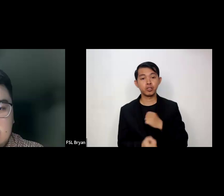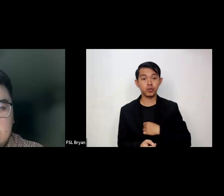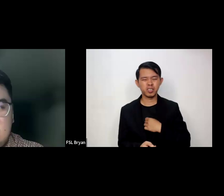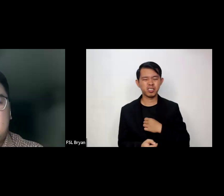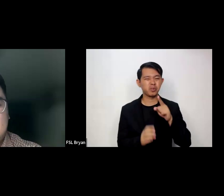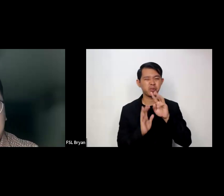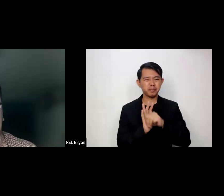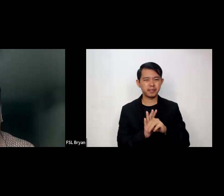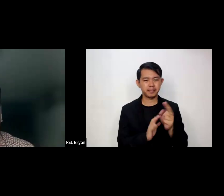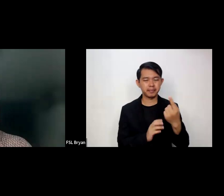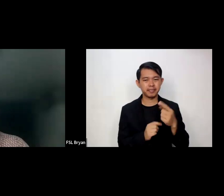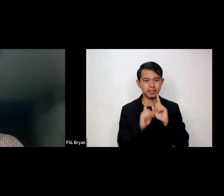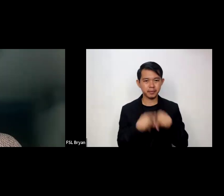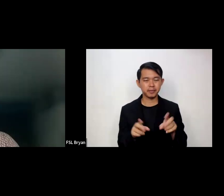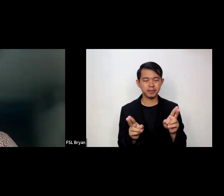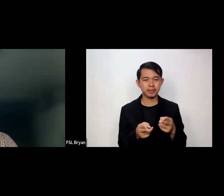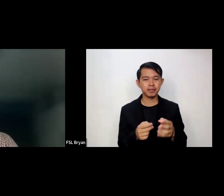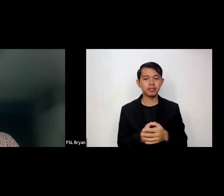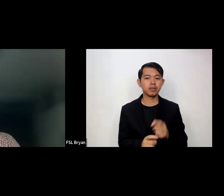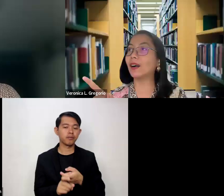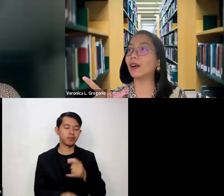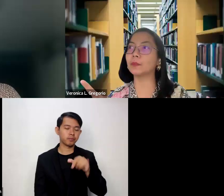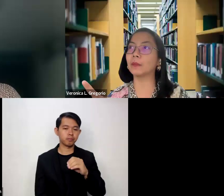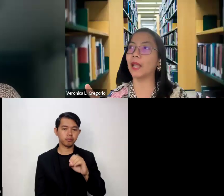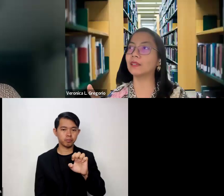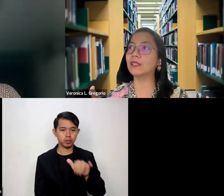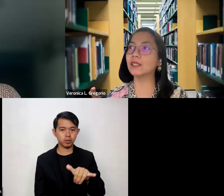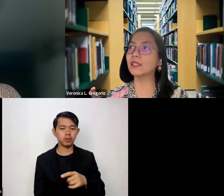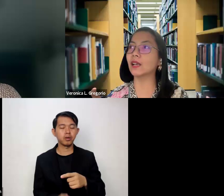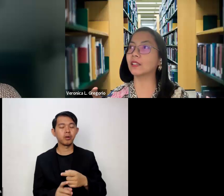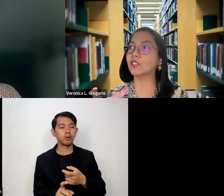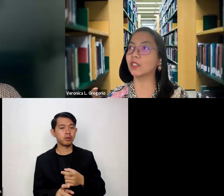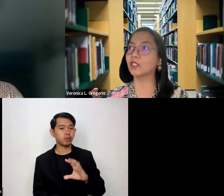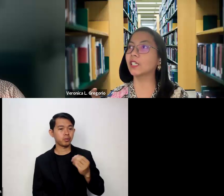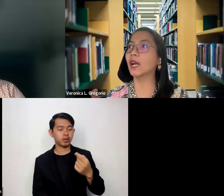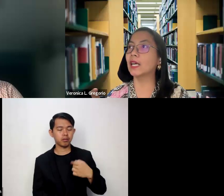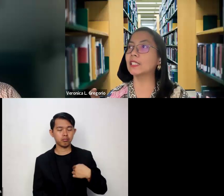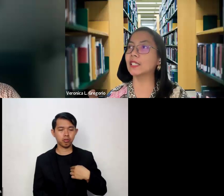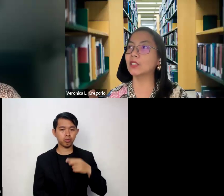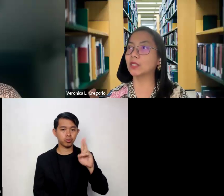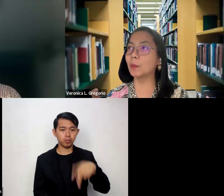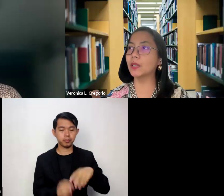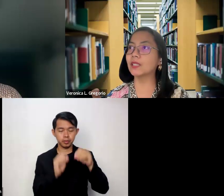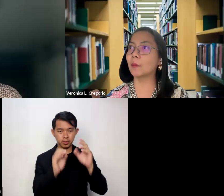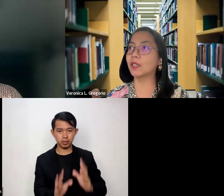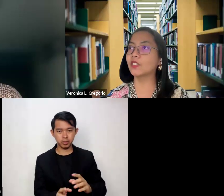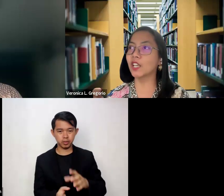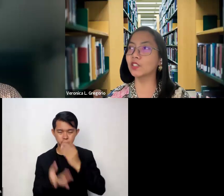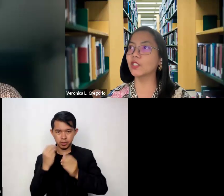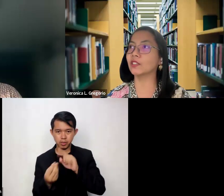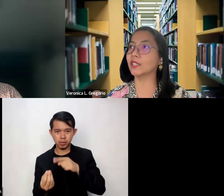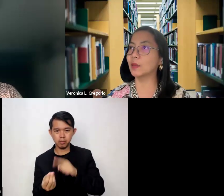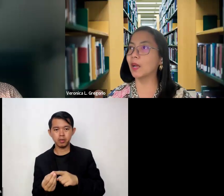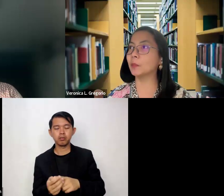lang. There's Sure. a comment from Joey. When a UP prof learned my planned thesis had a gender as a central topic, sabi